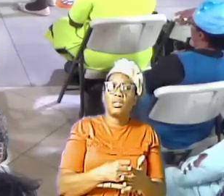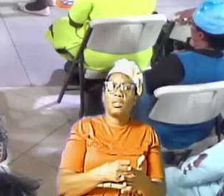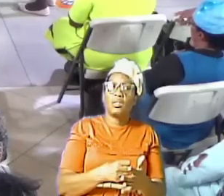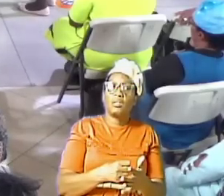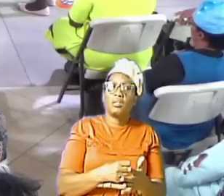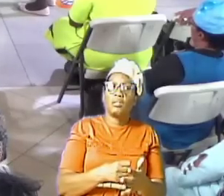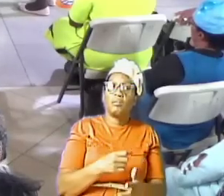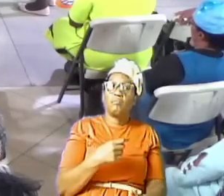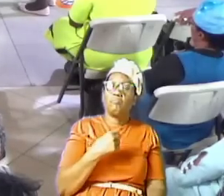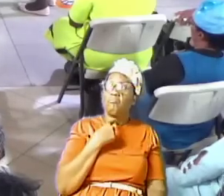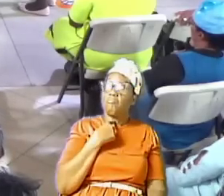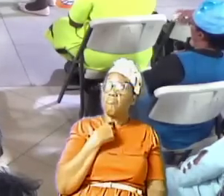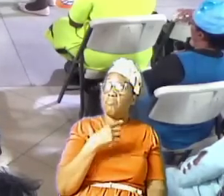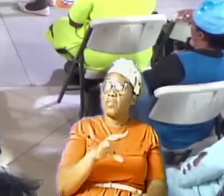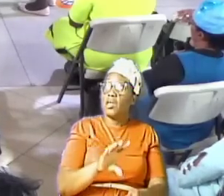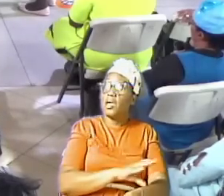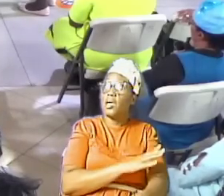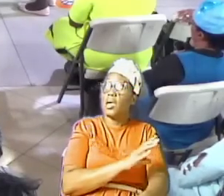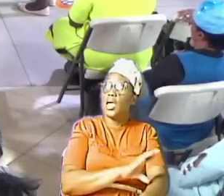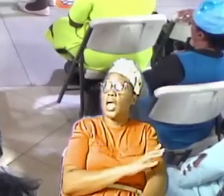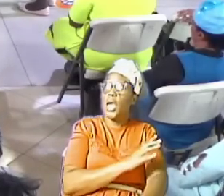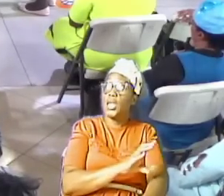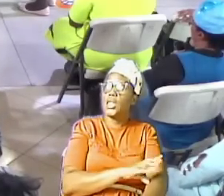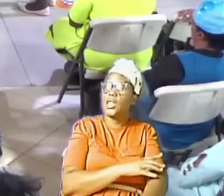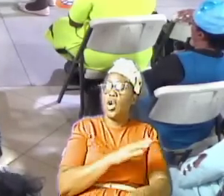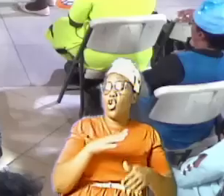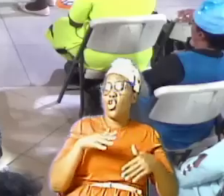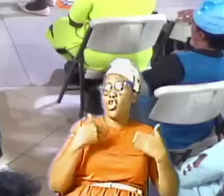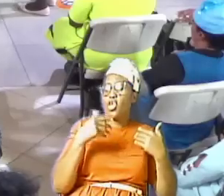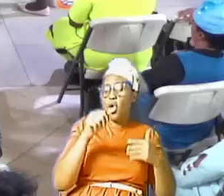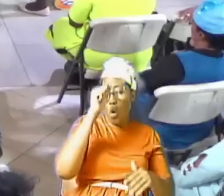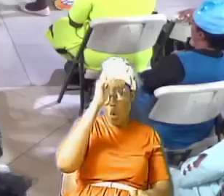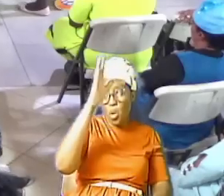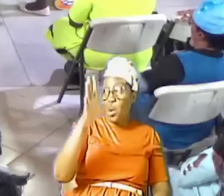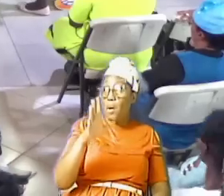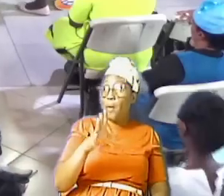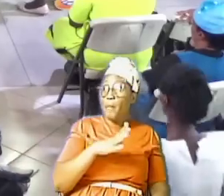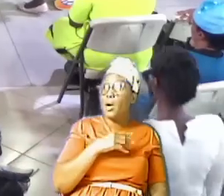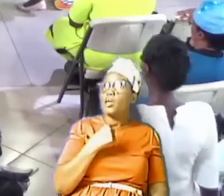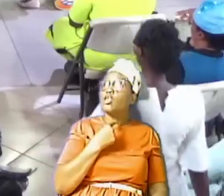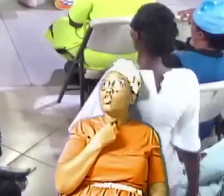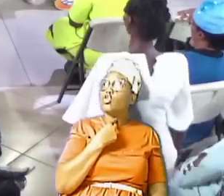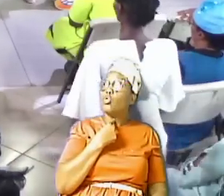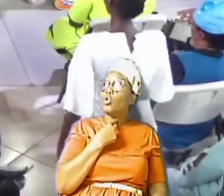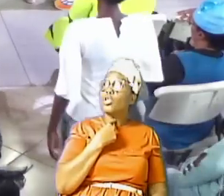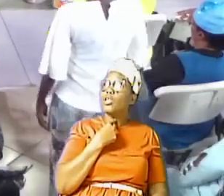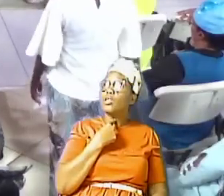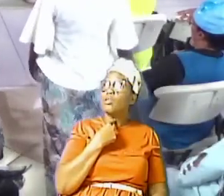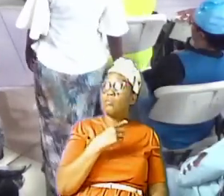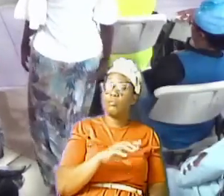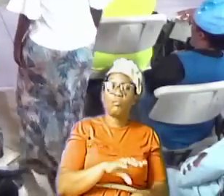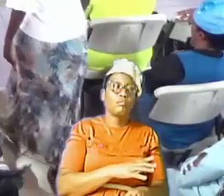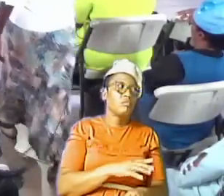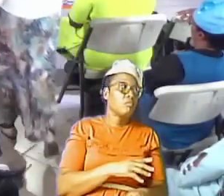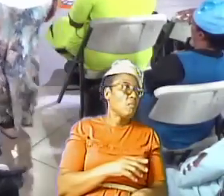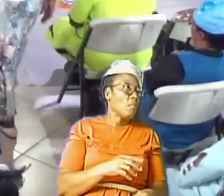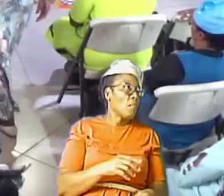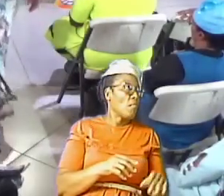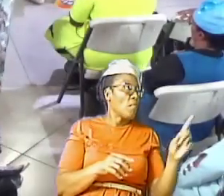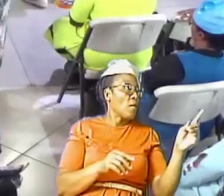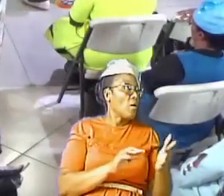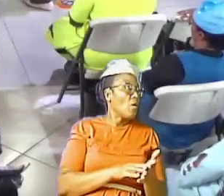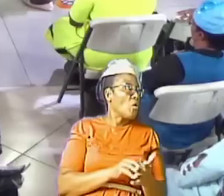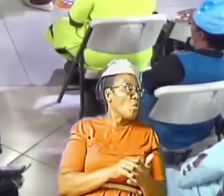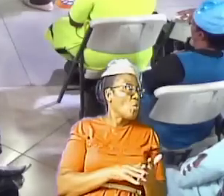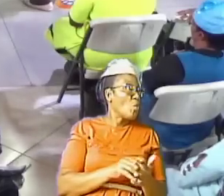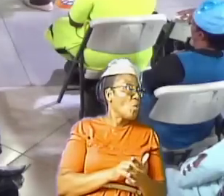has cancerous cells there. A young man. And I was already weak. And